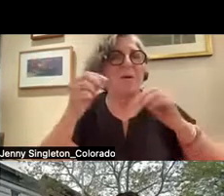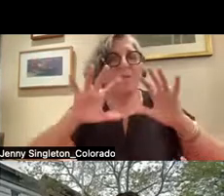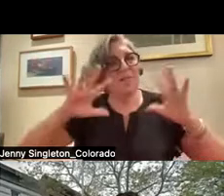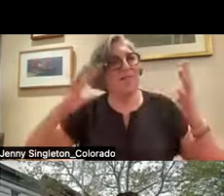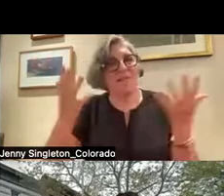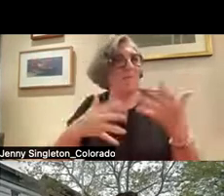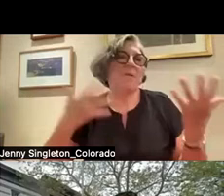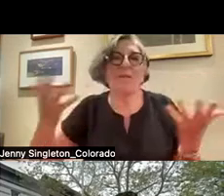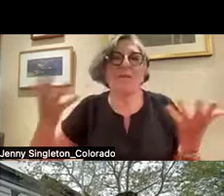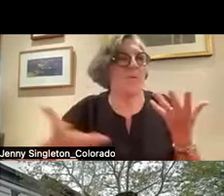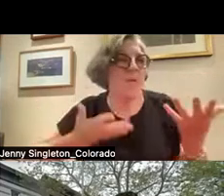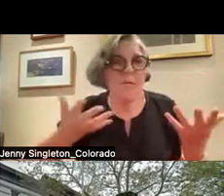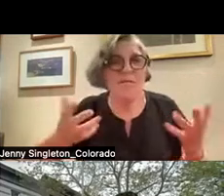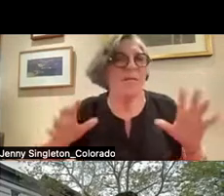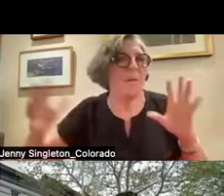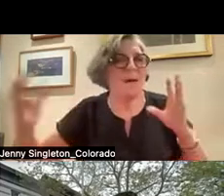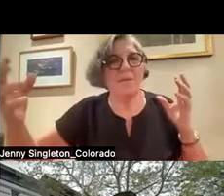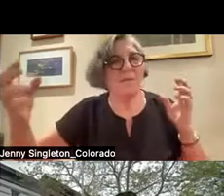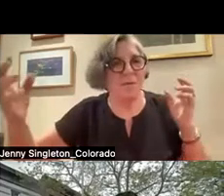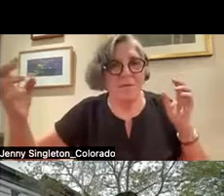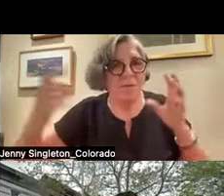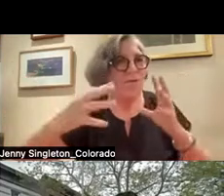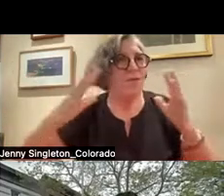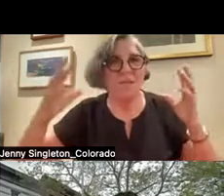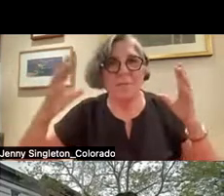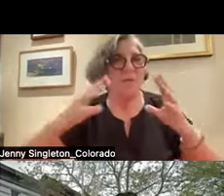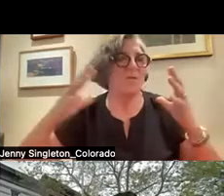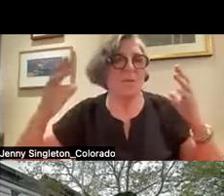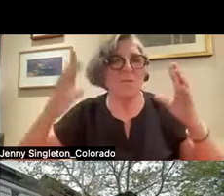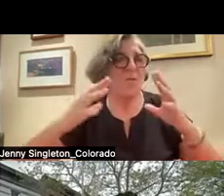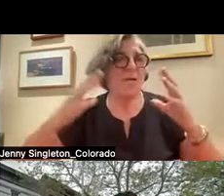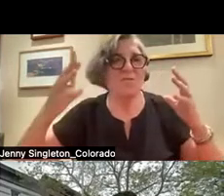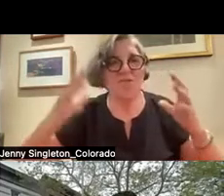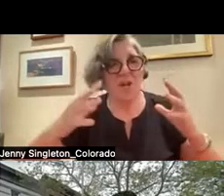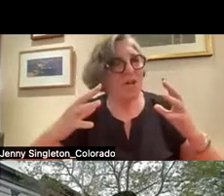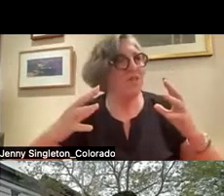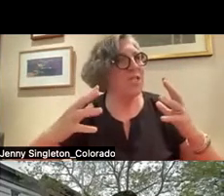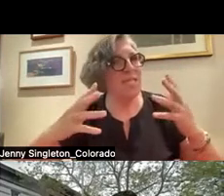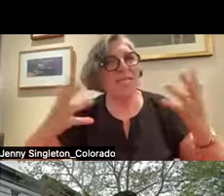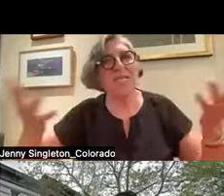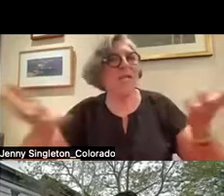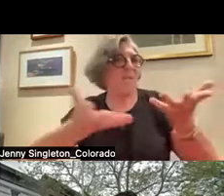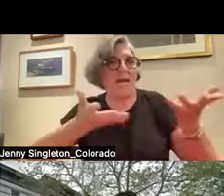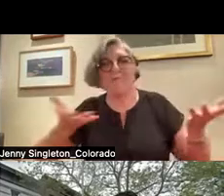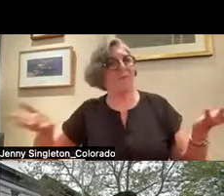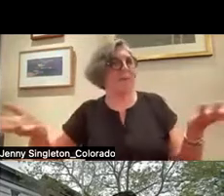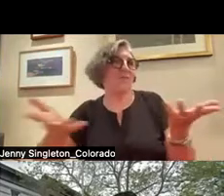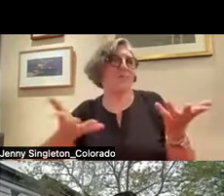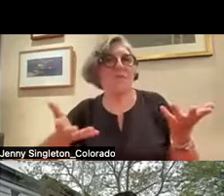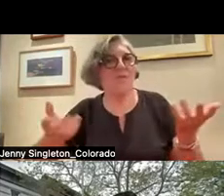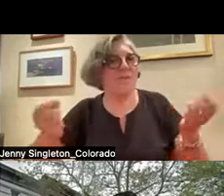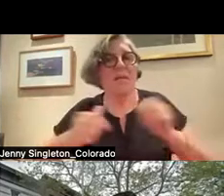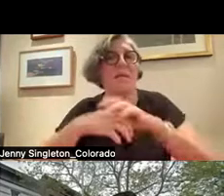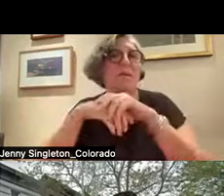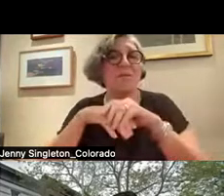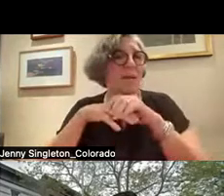iconic, but it's about the experience and about, you know, users coming into a community of shared understanding, and you have the things